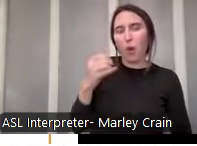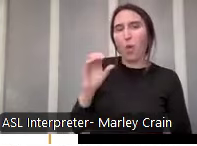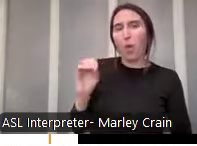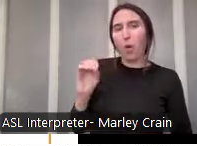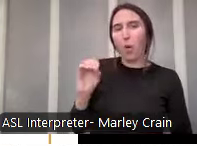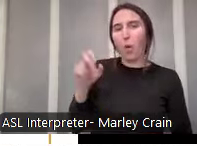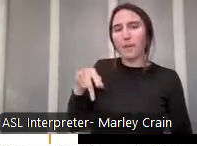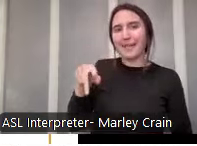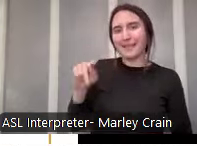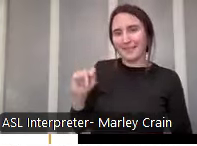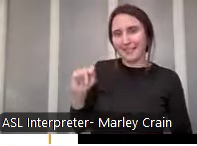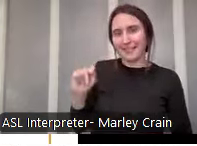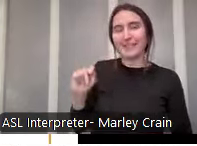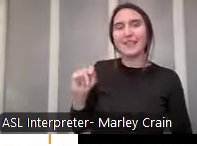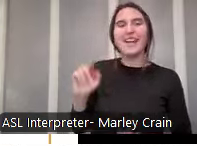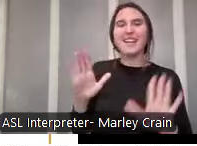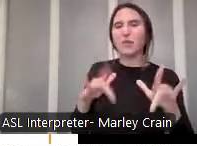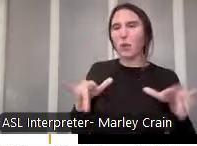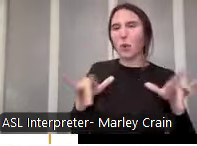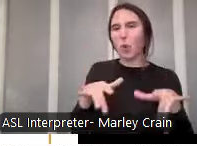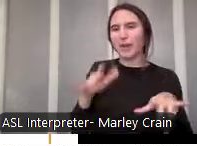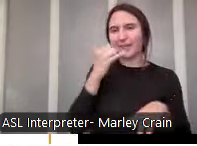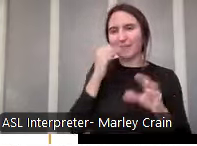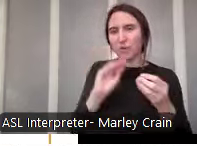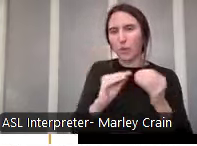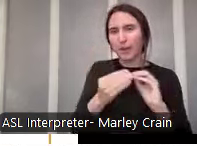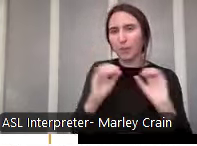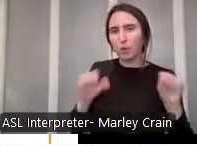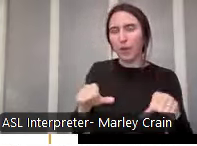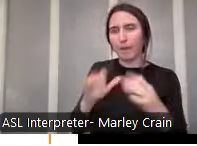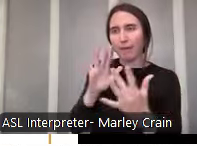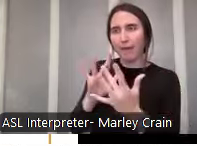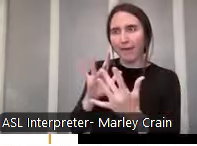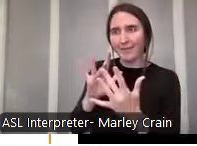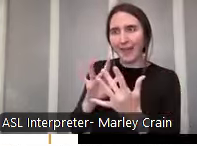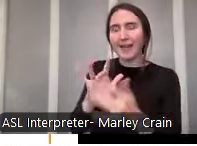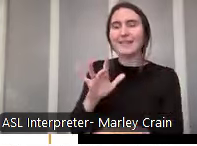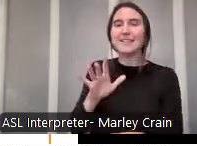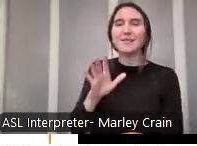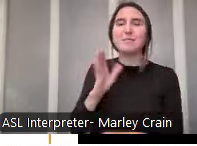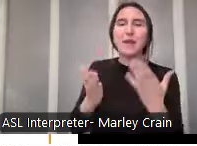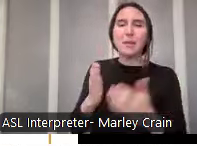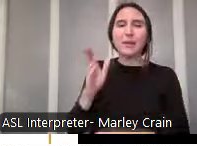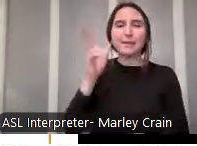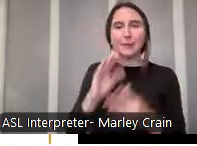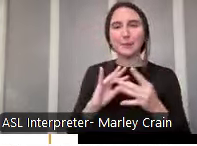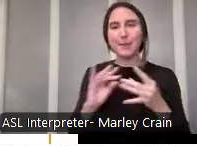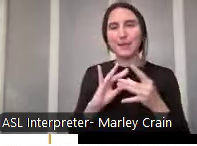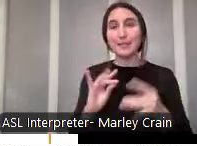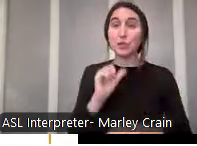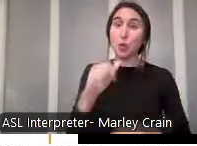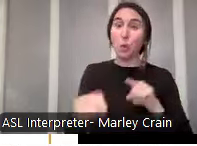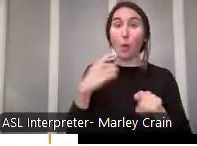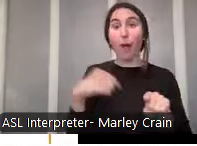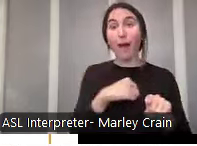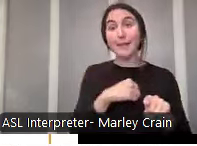us, call your school. You can call your school, and that's great. But a lot of times at this time of year, there's no one available. So for